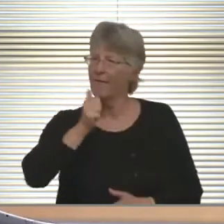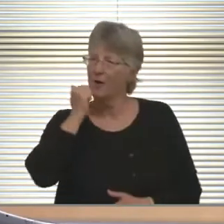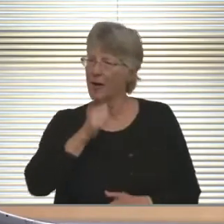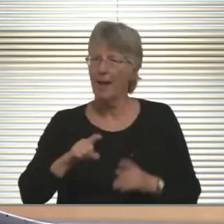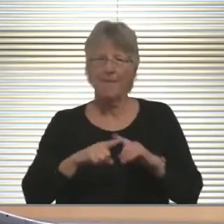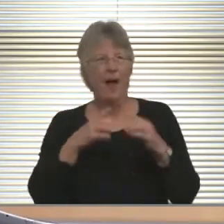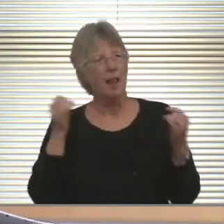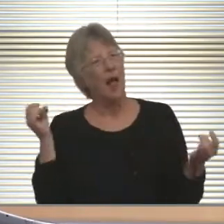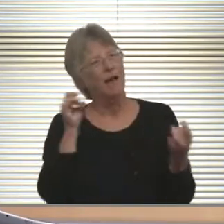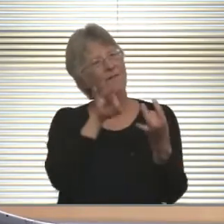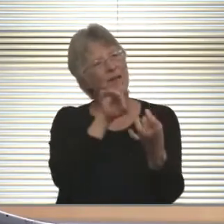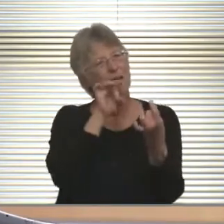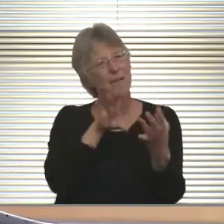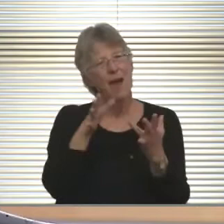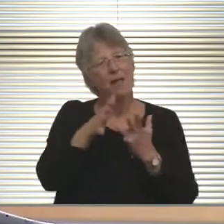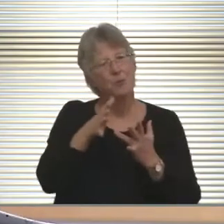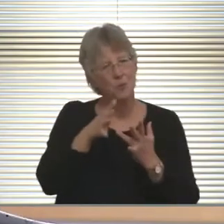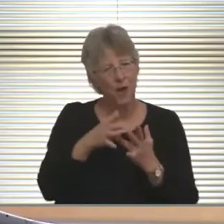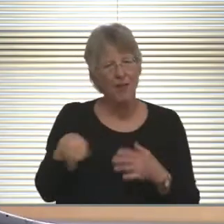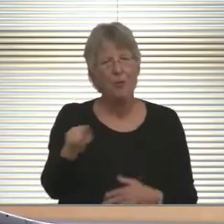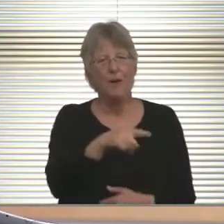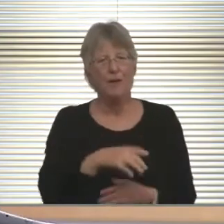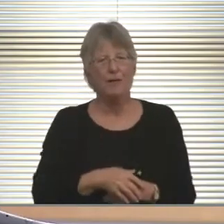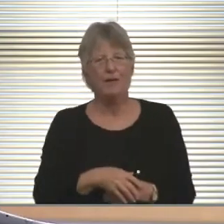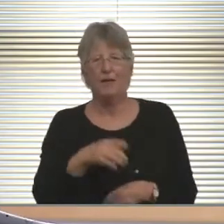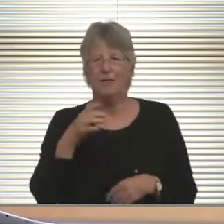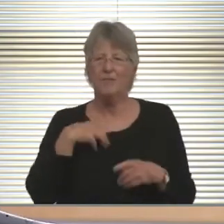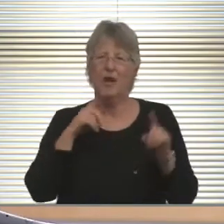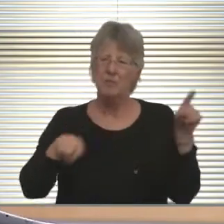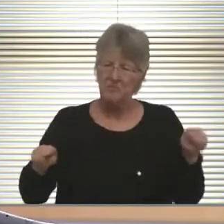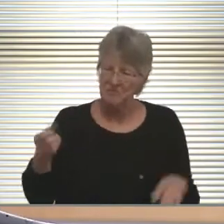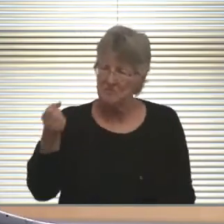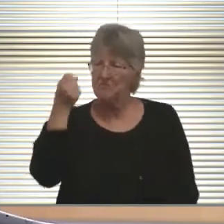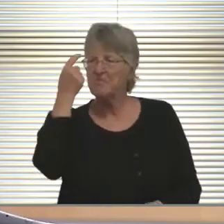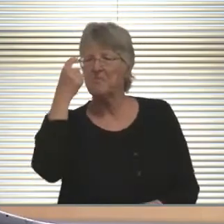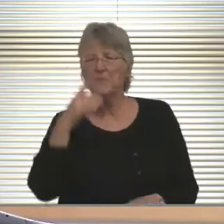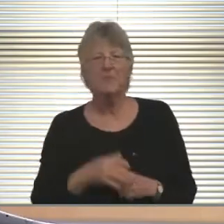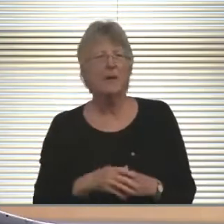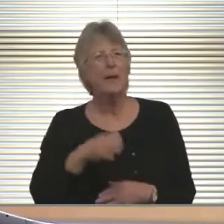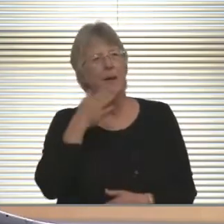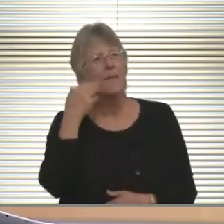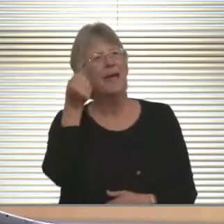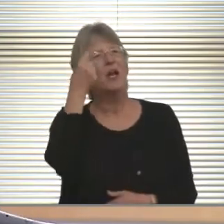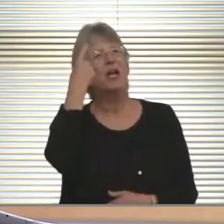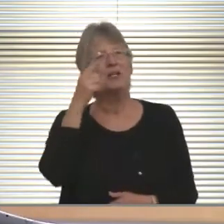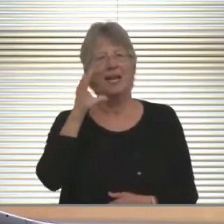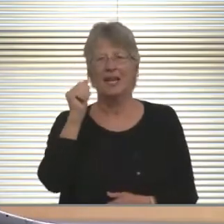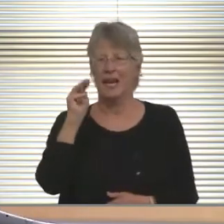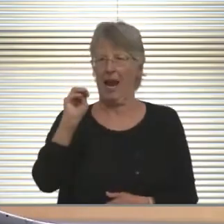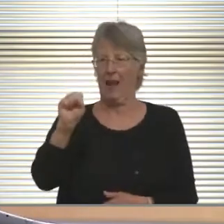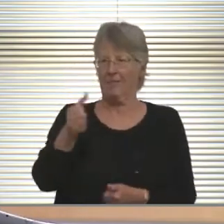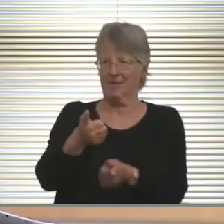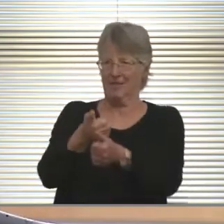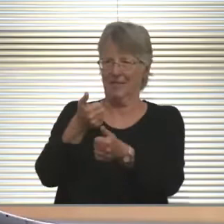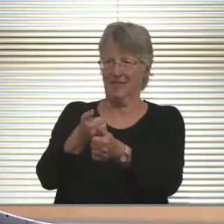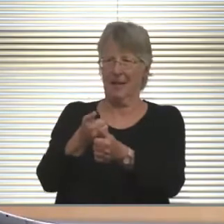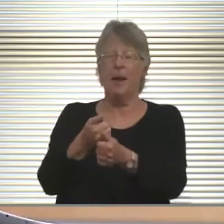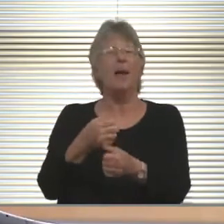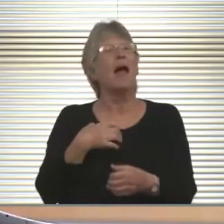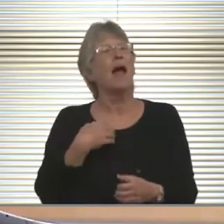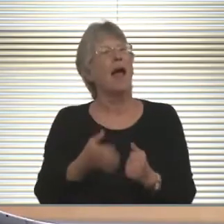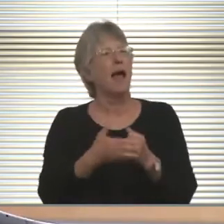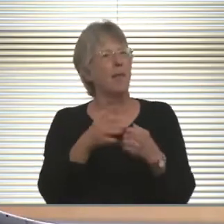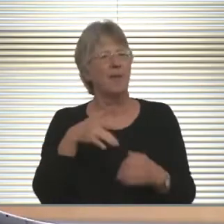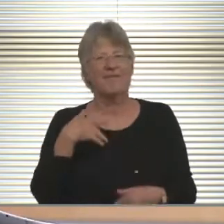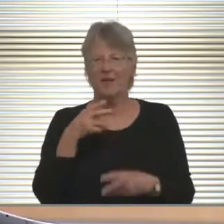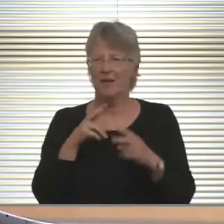students saying that that orientation was very insightful. It gave them a better understanding of CAMS, and it made them feel very comfortable starting off